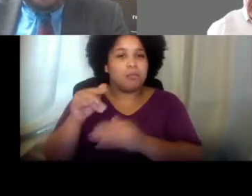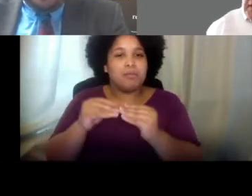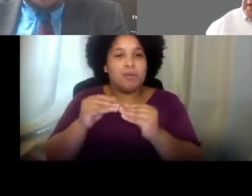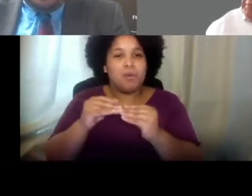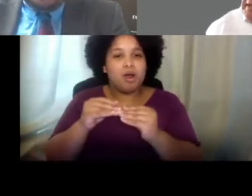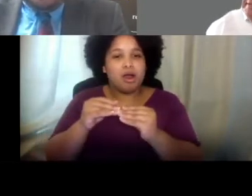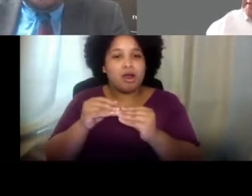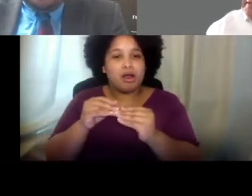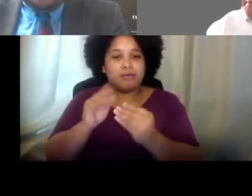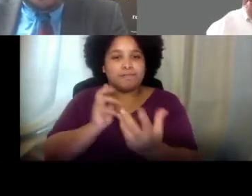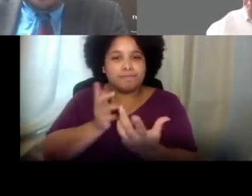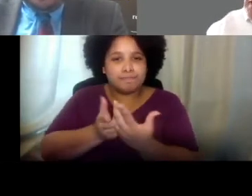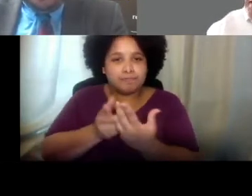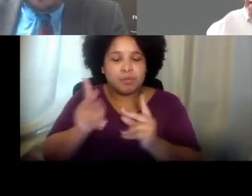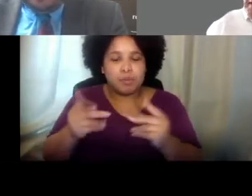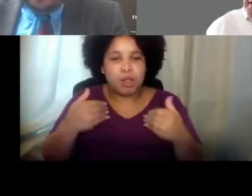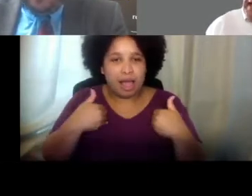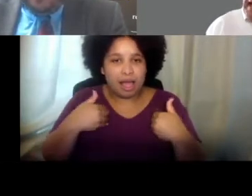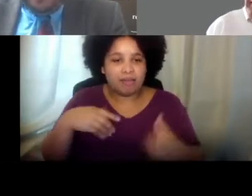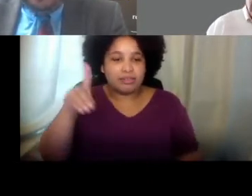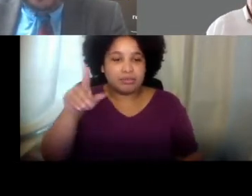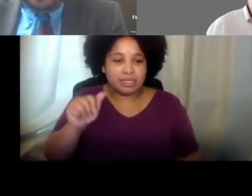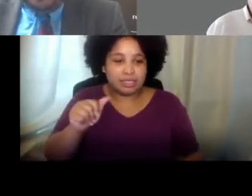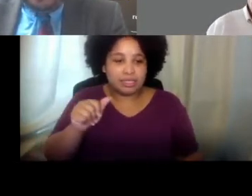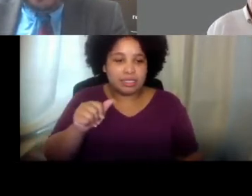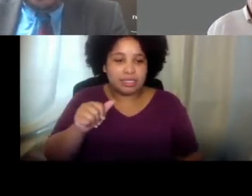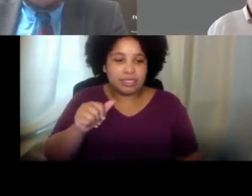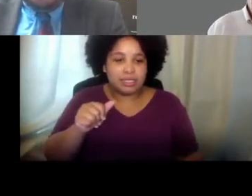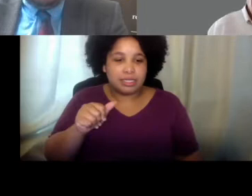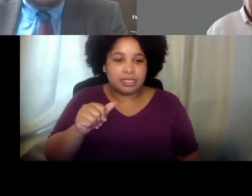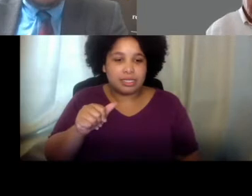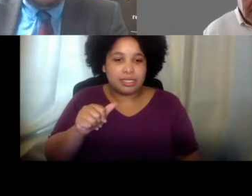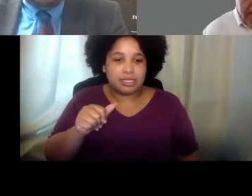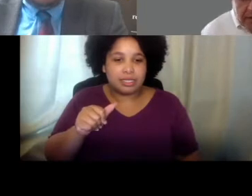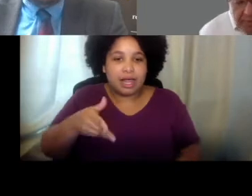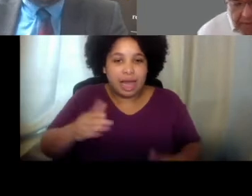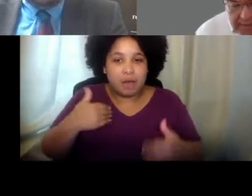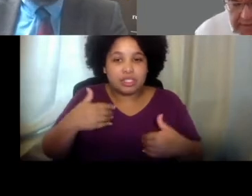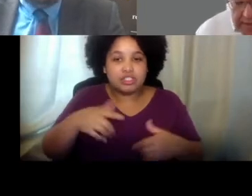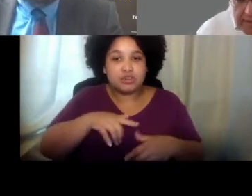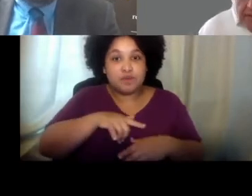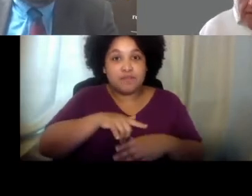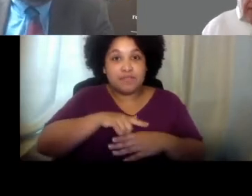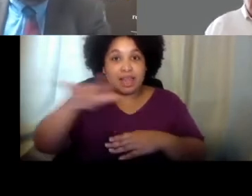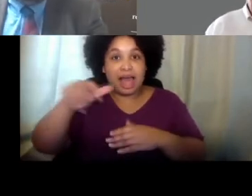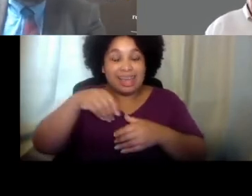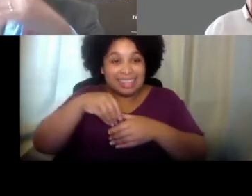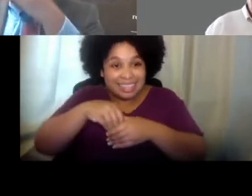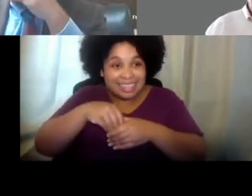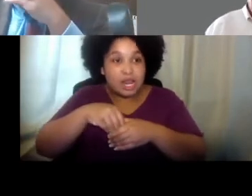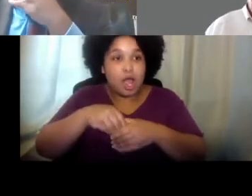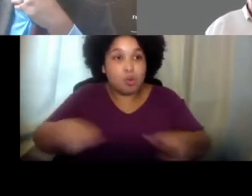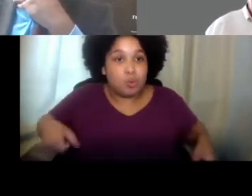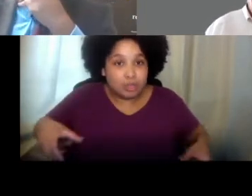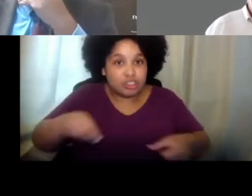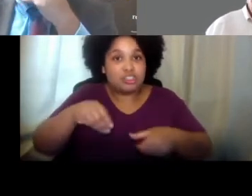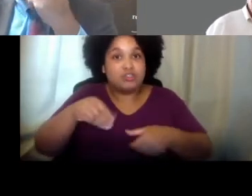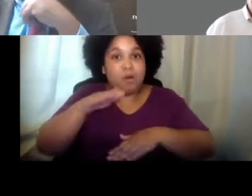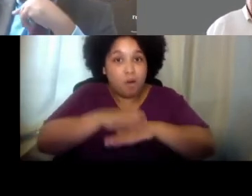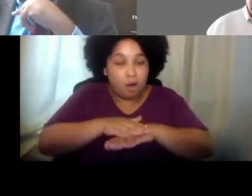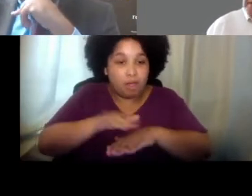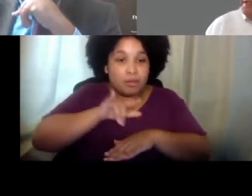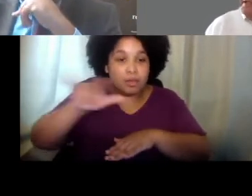disabilities. Basically, to be blunt, have us fly in our wheelchairs in airplanes. So we spent the day with the